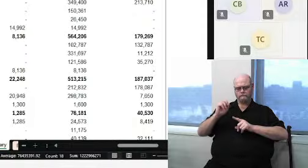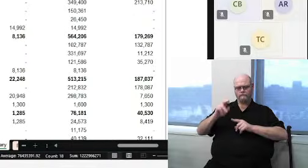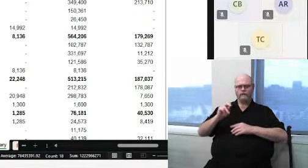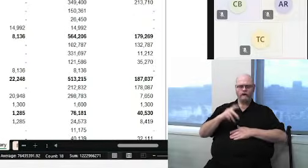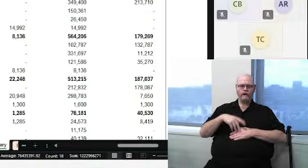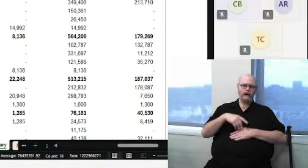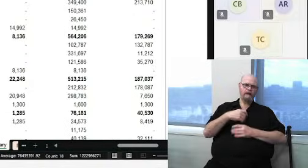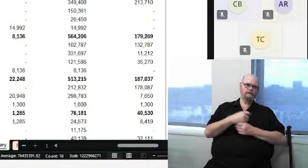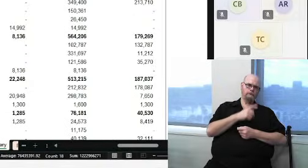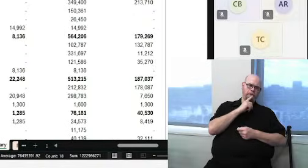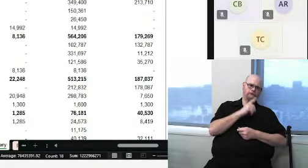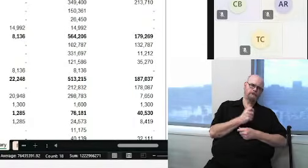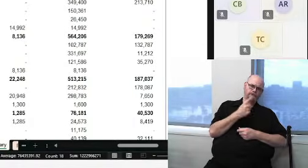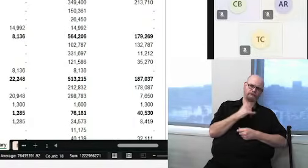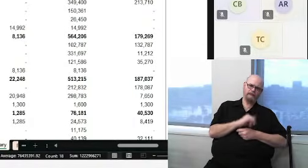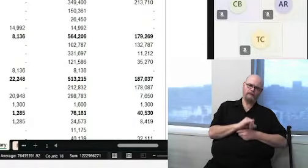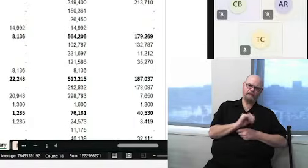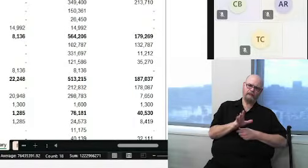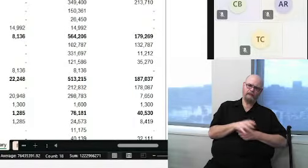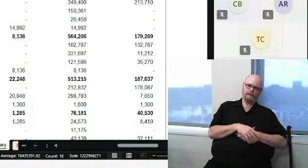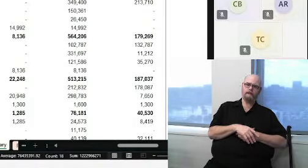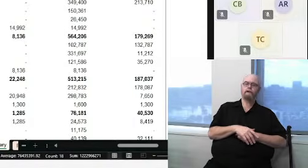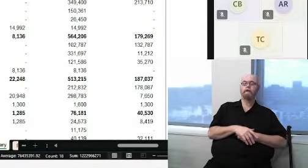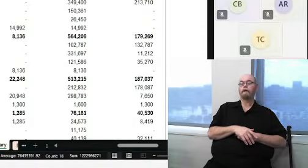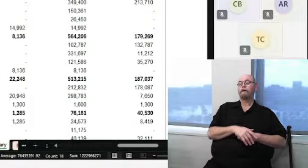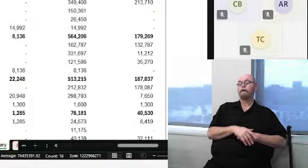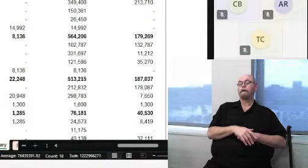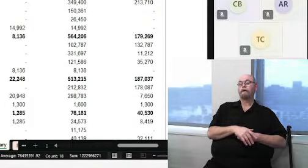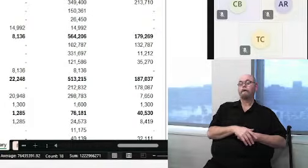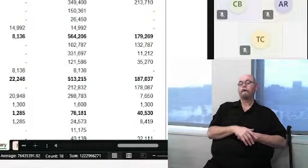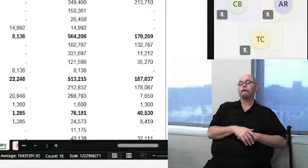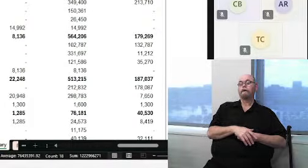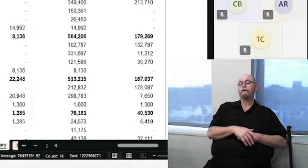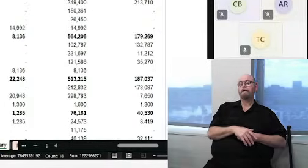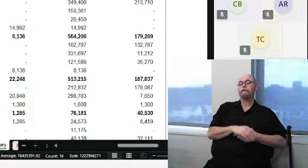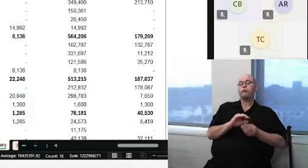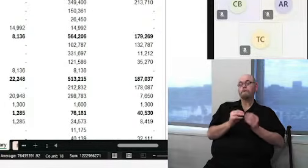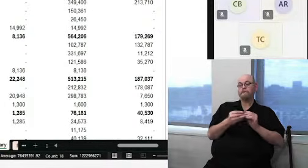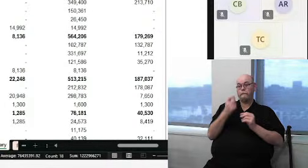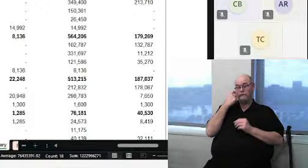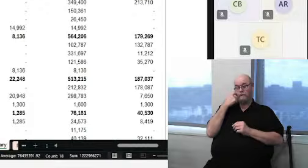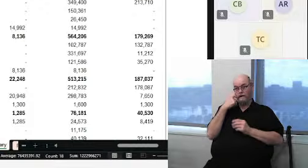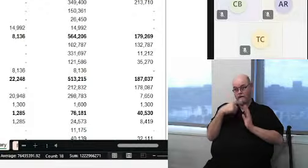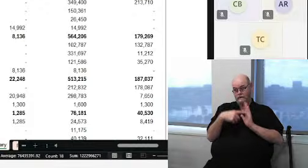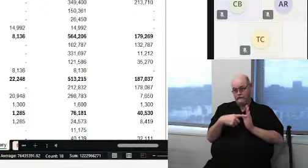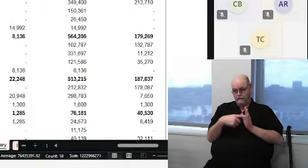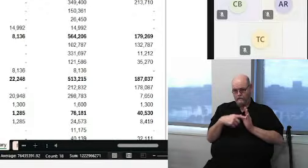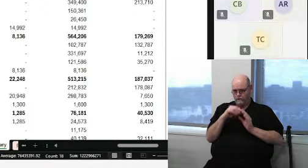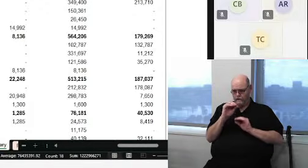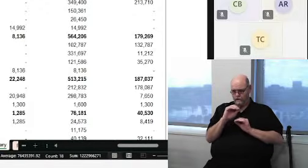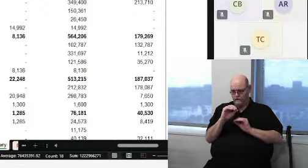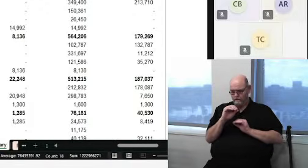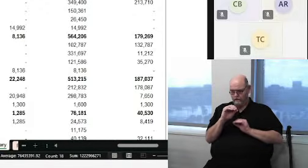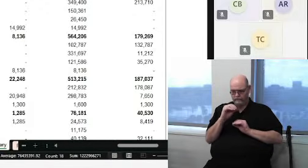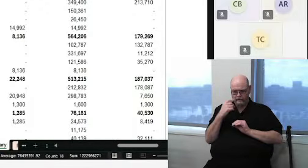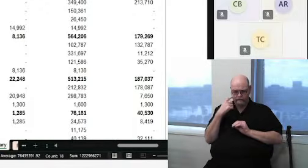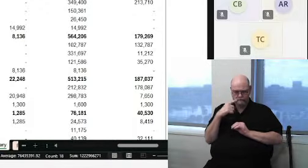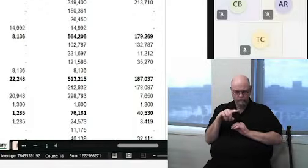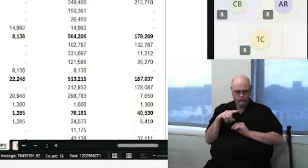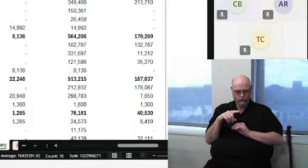standpoint. Okay, so let me see if I can understand this. You're saying, because in these numbers we just walked through, there's nothing for OPEX,